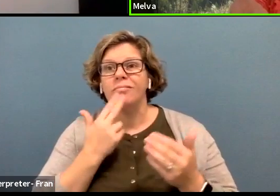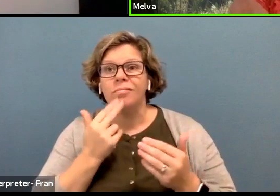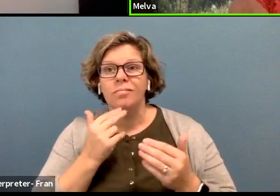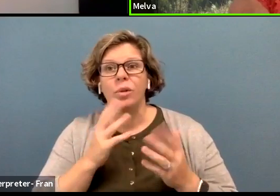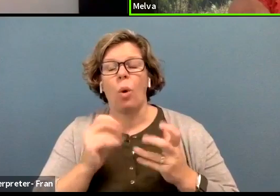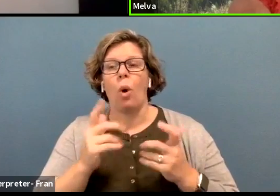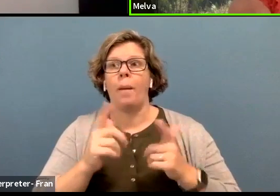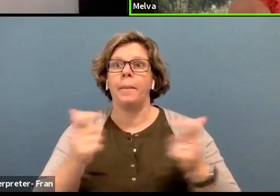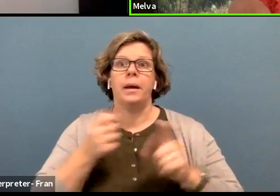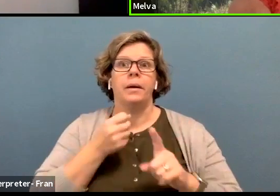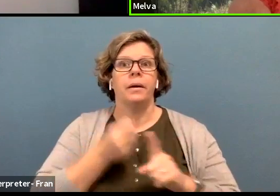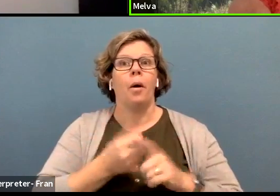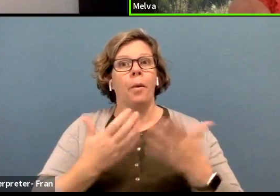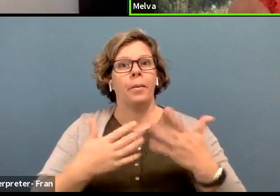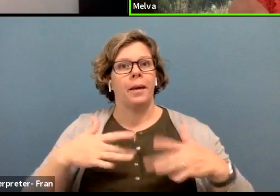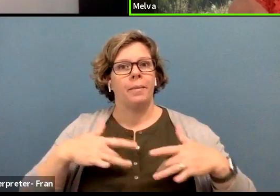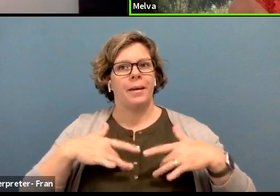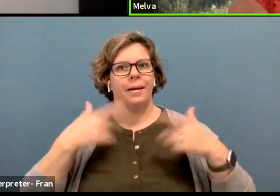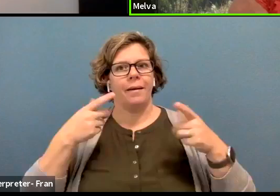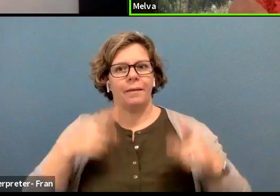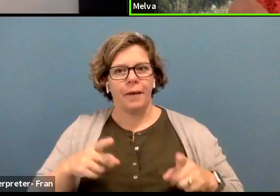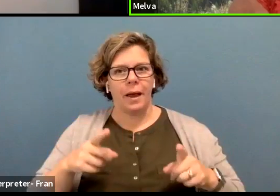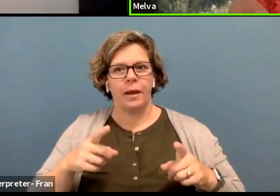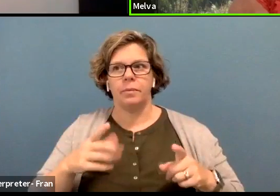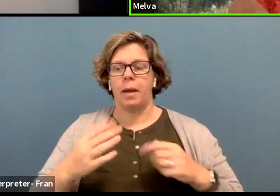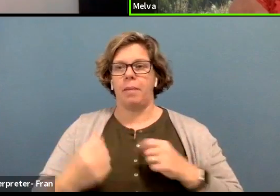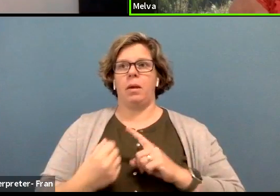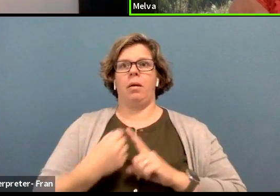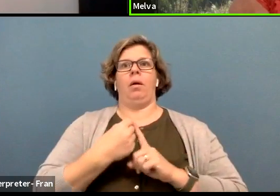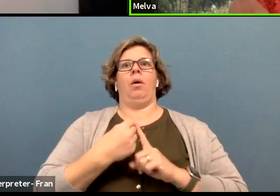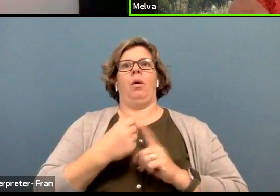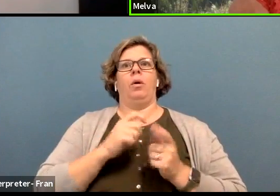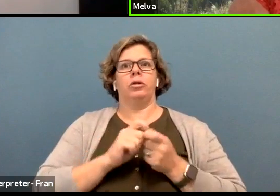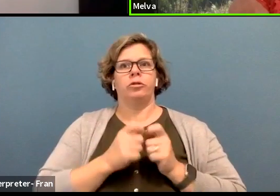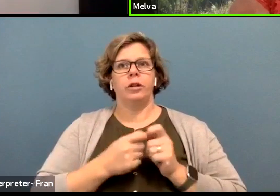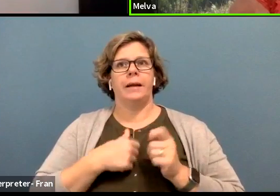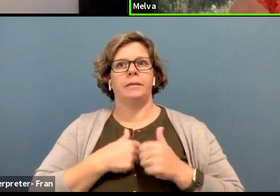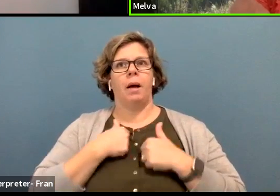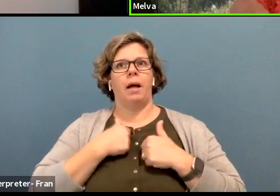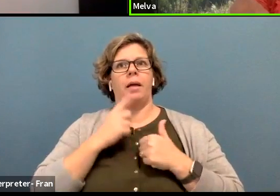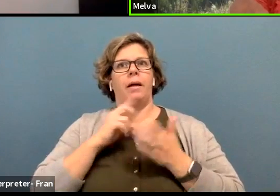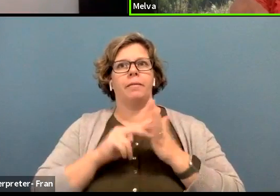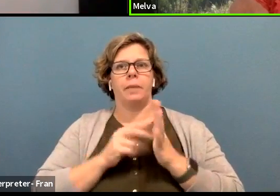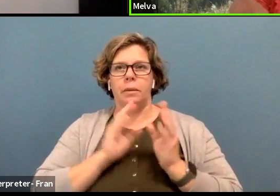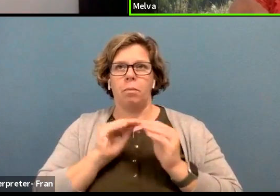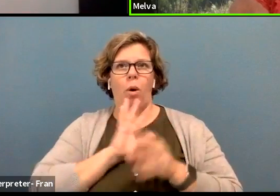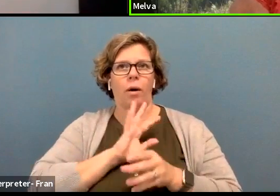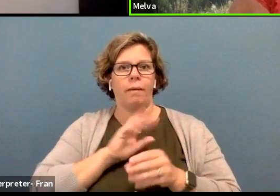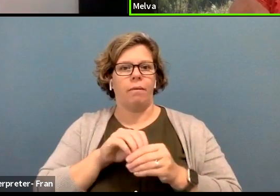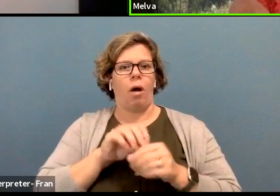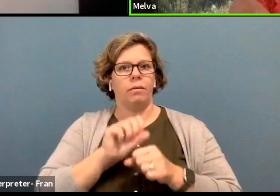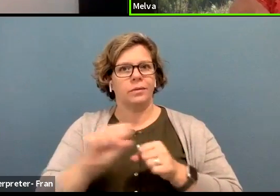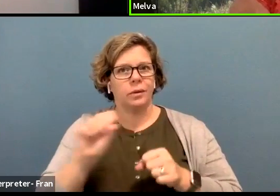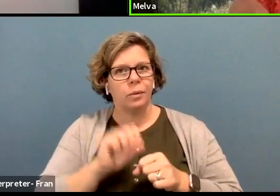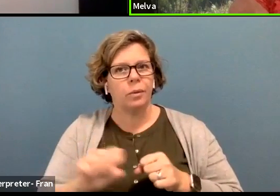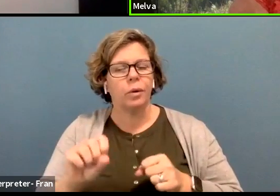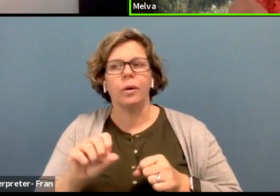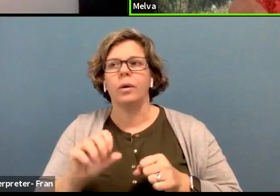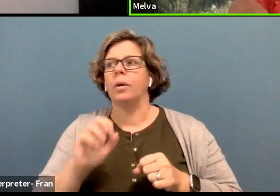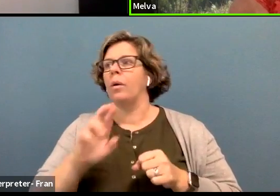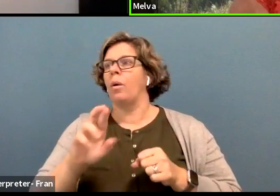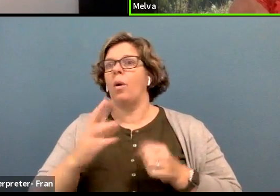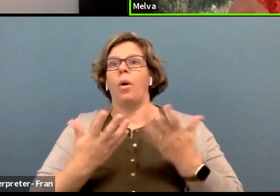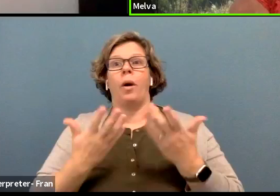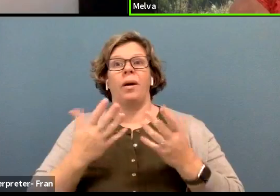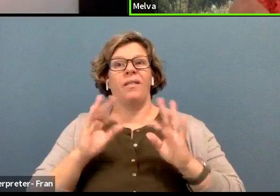that happened that changed your life and got you into this movement, or a relative